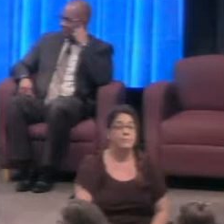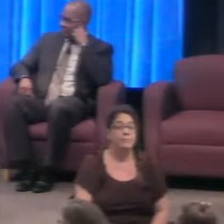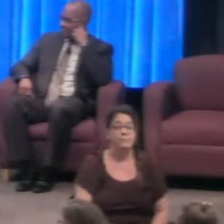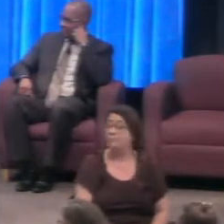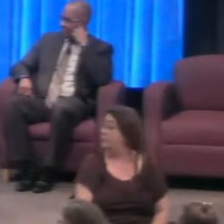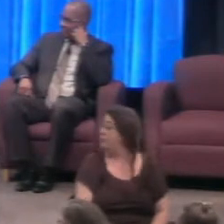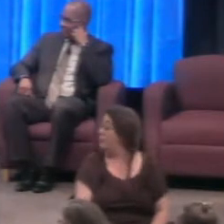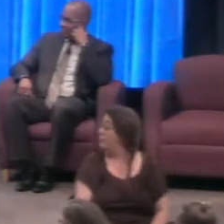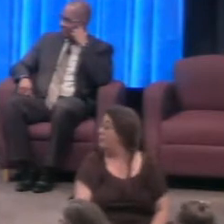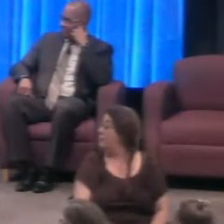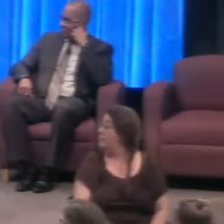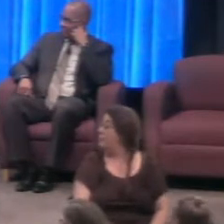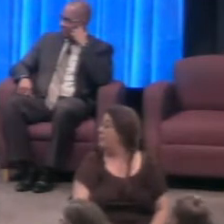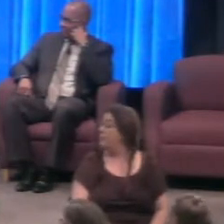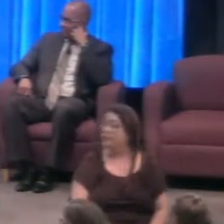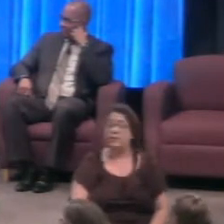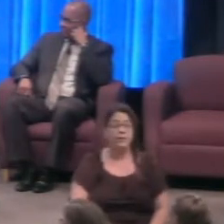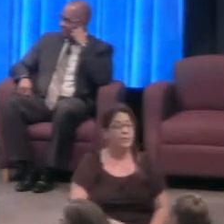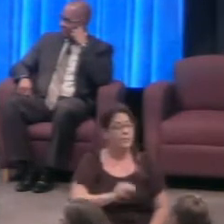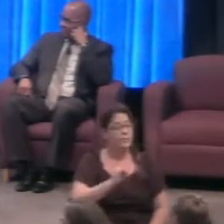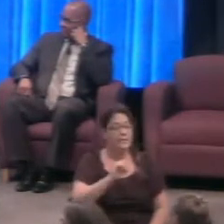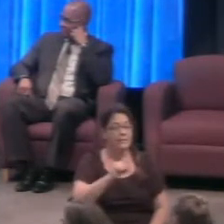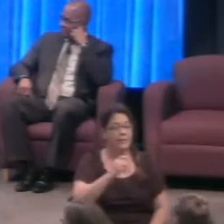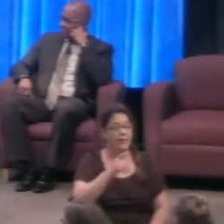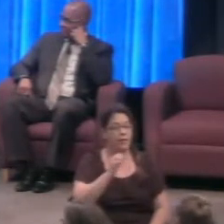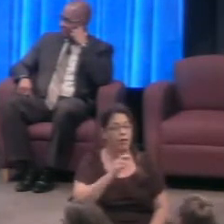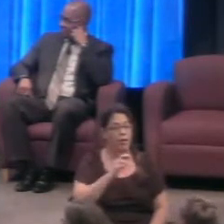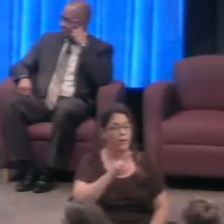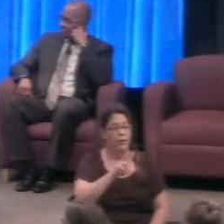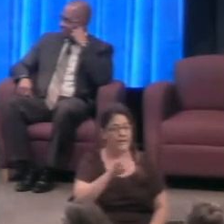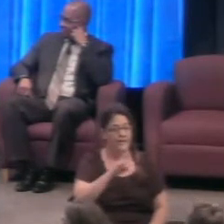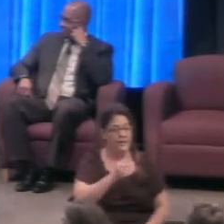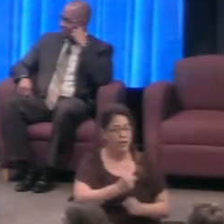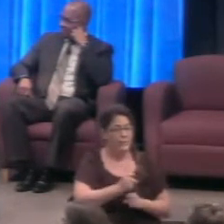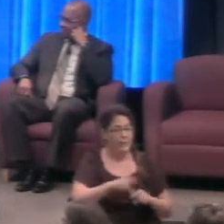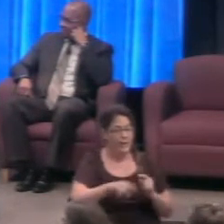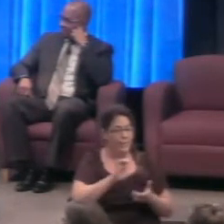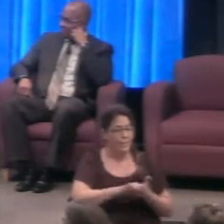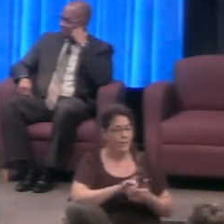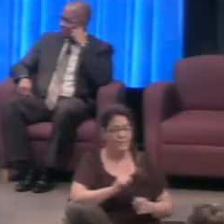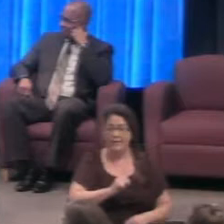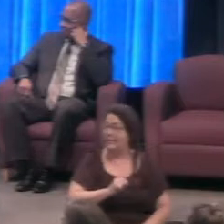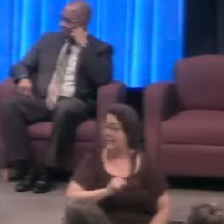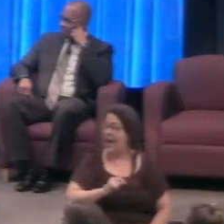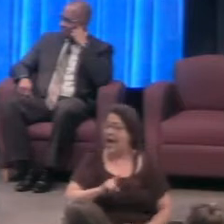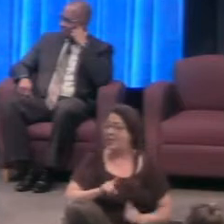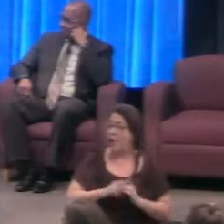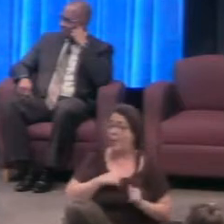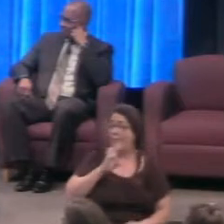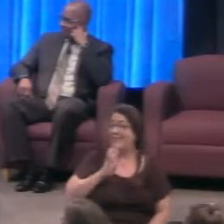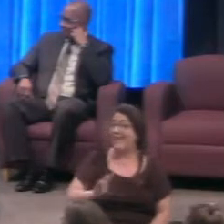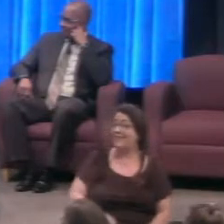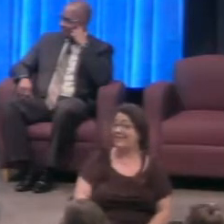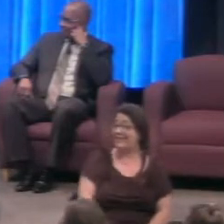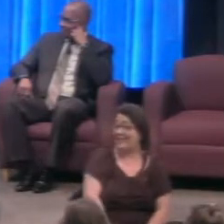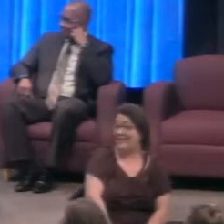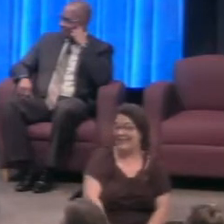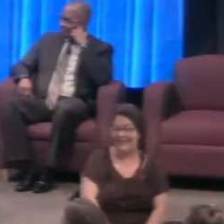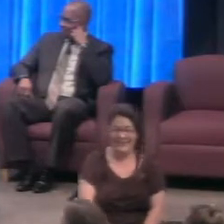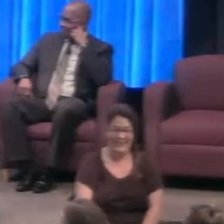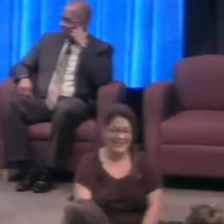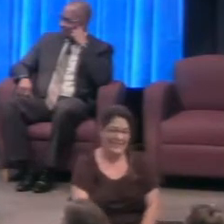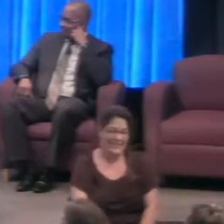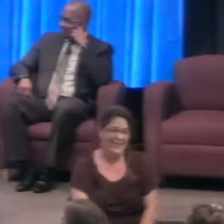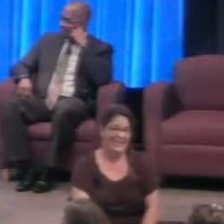Well, Miss Miller, I can't believe it. 37 years. I started when I was 10 or so. I figured. You